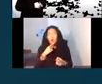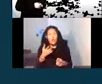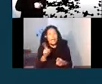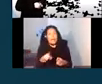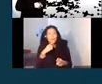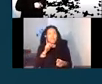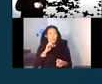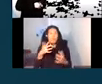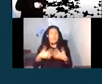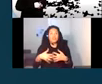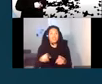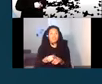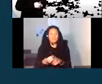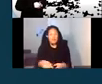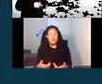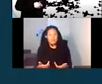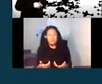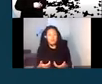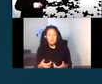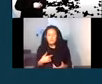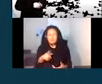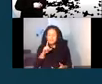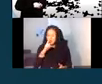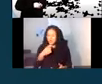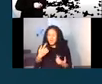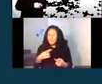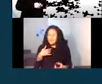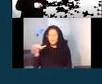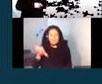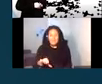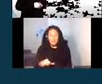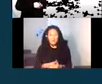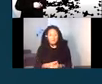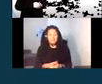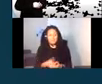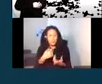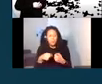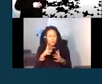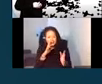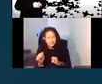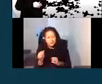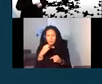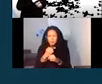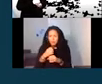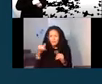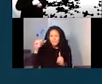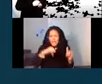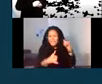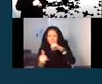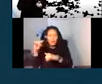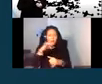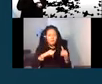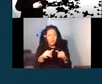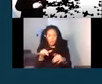woman engineer too. I couldn't ever let anyone down. We were testing and producing fighters,